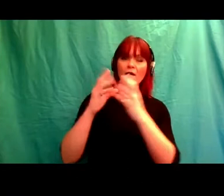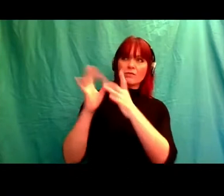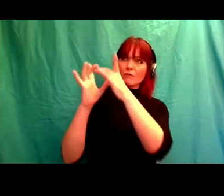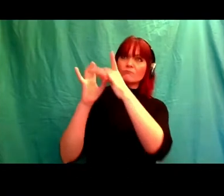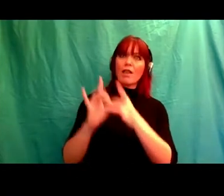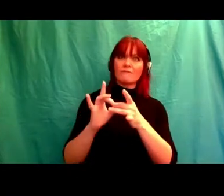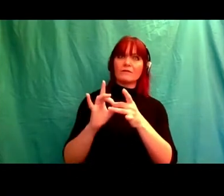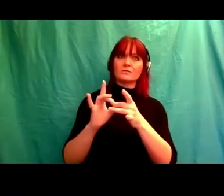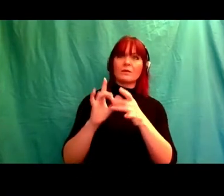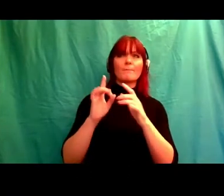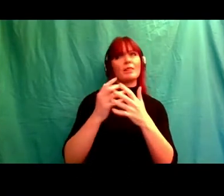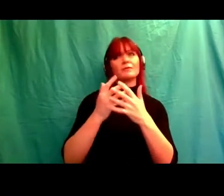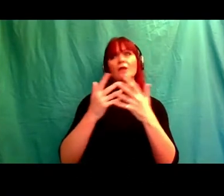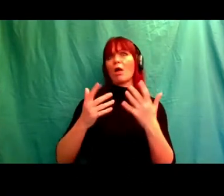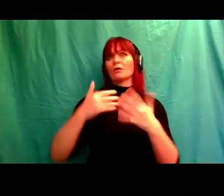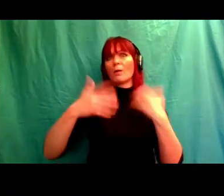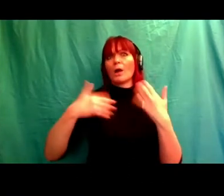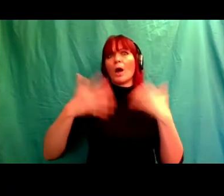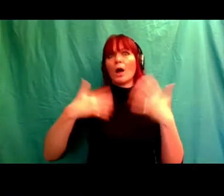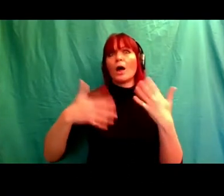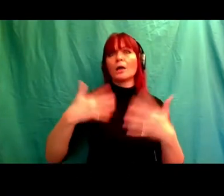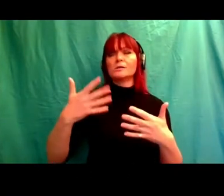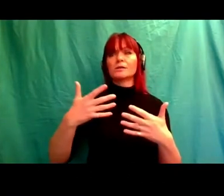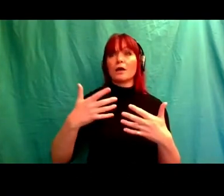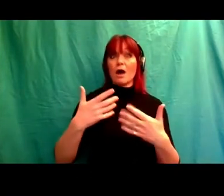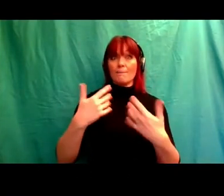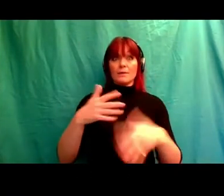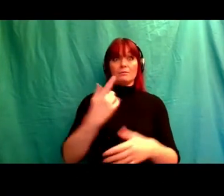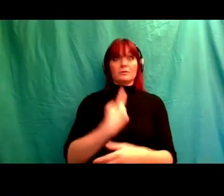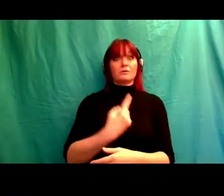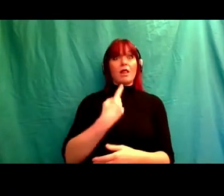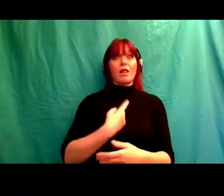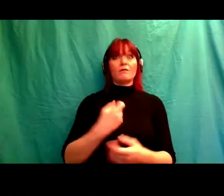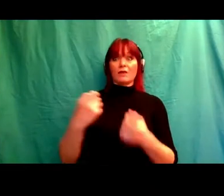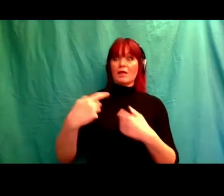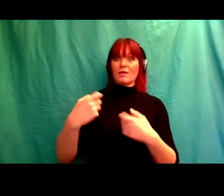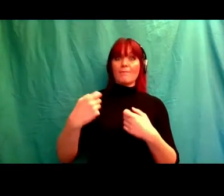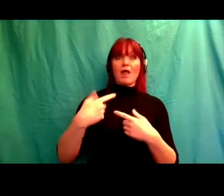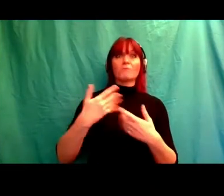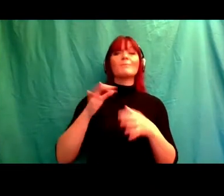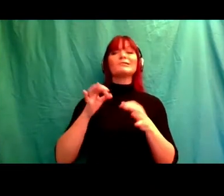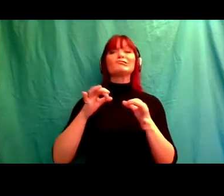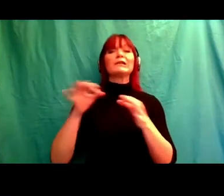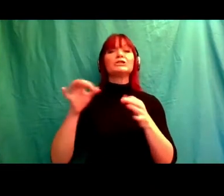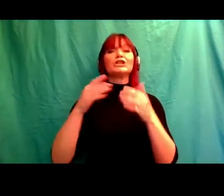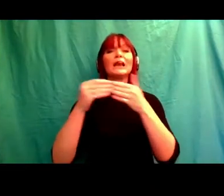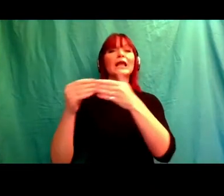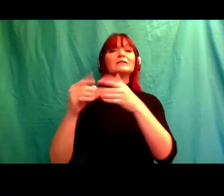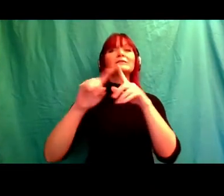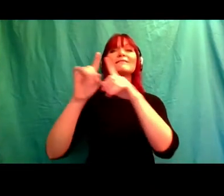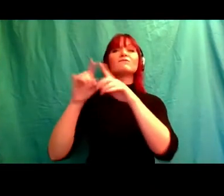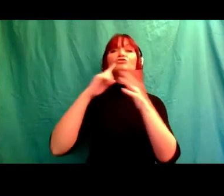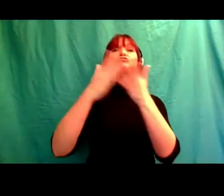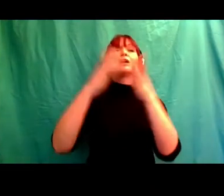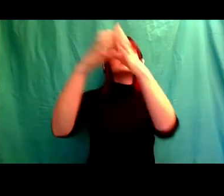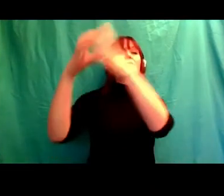going on. And it made me think of some of the emails I've been getting from strategy leads in trusts who are coming back to work, and it's almost following a